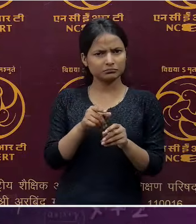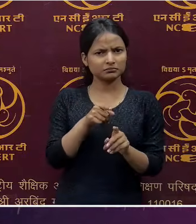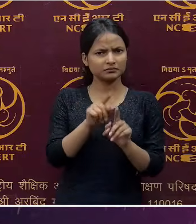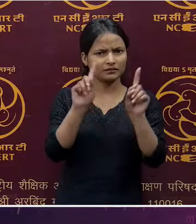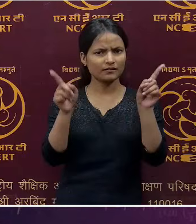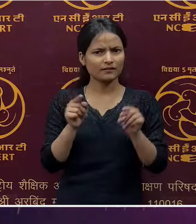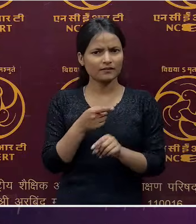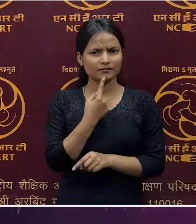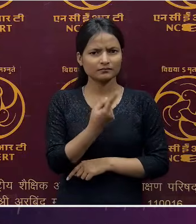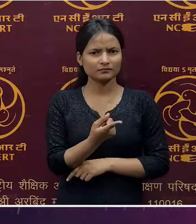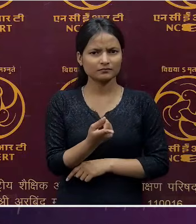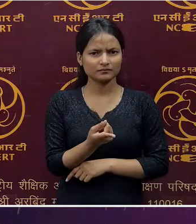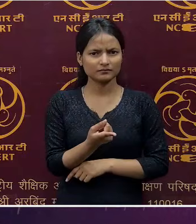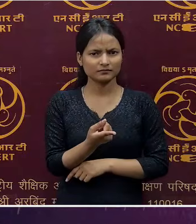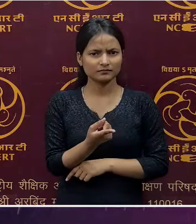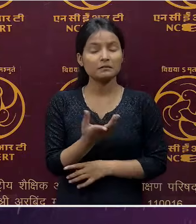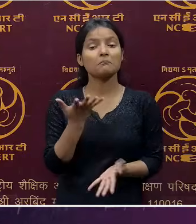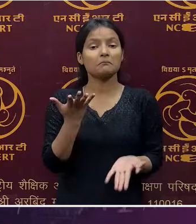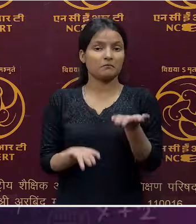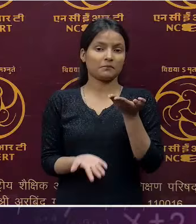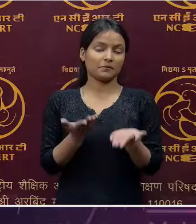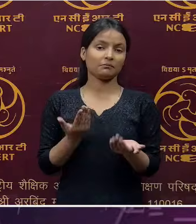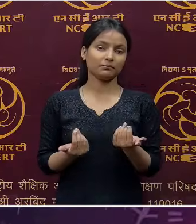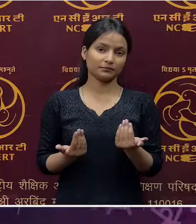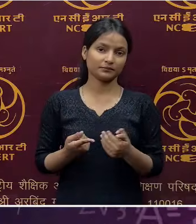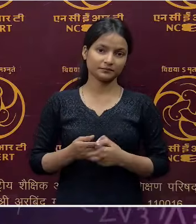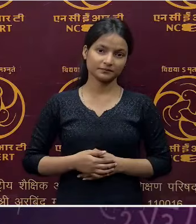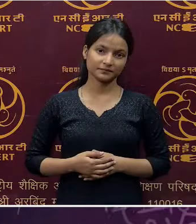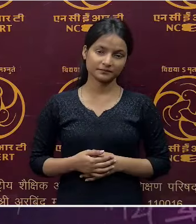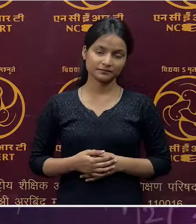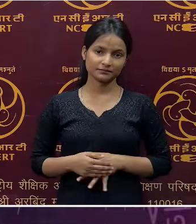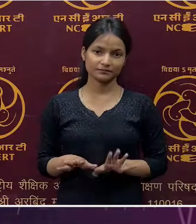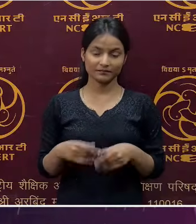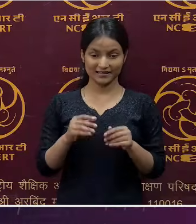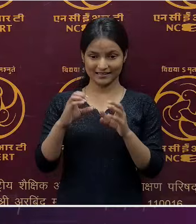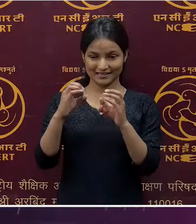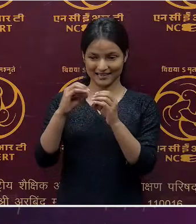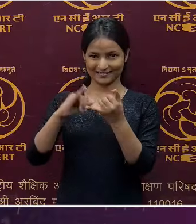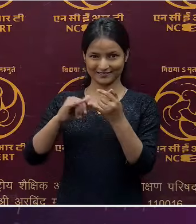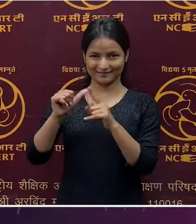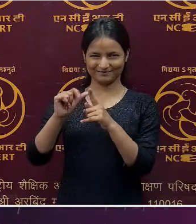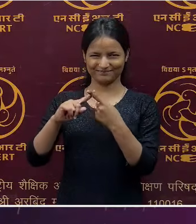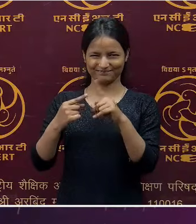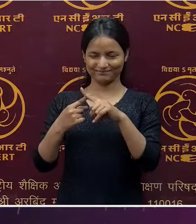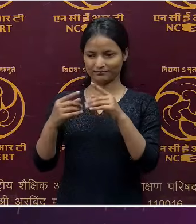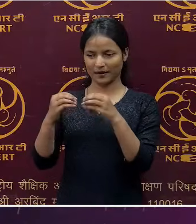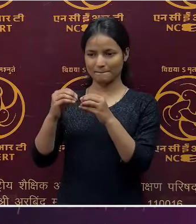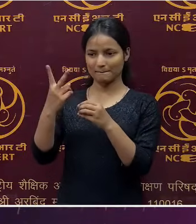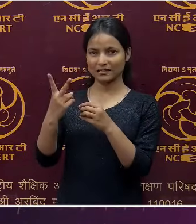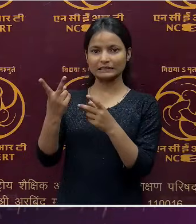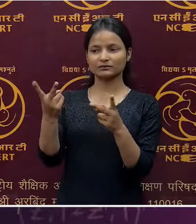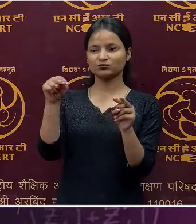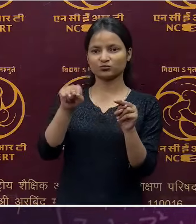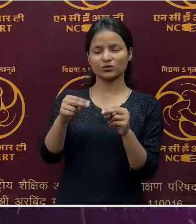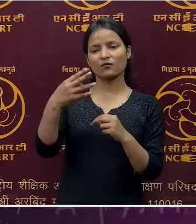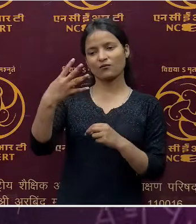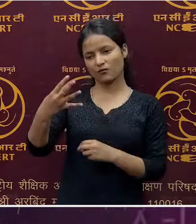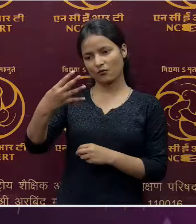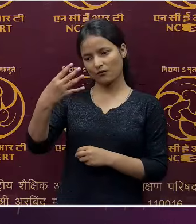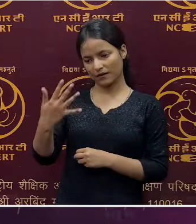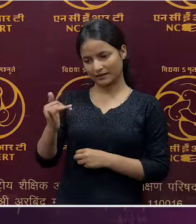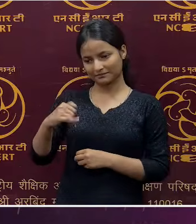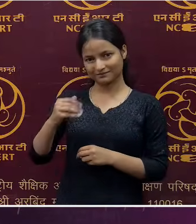what might be the numbers of elements which are in set B is the second element, which is 4, 5,